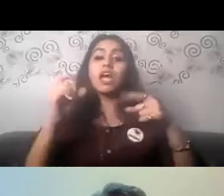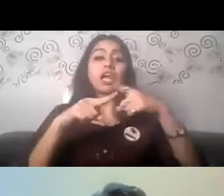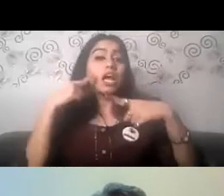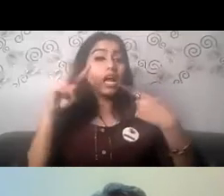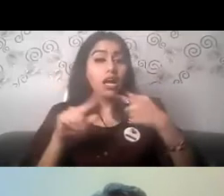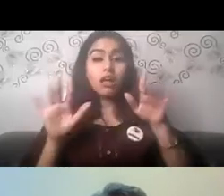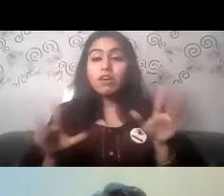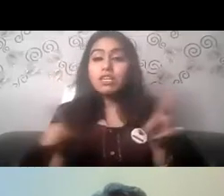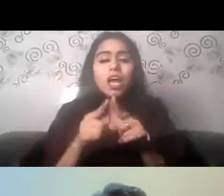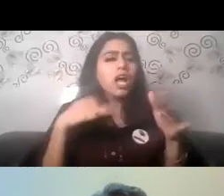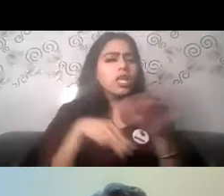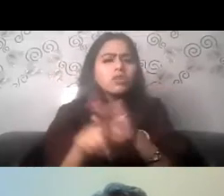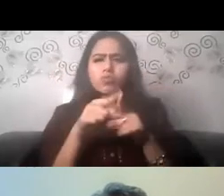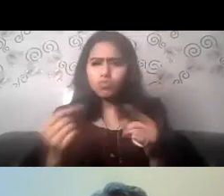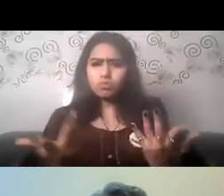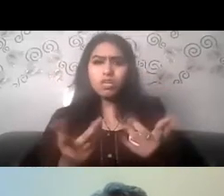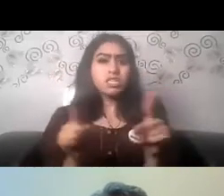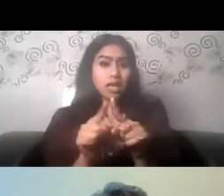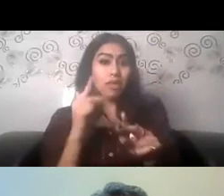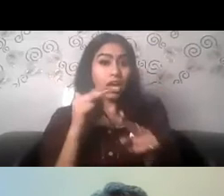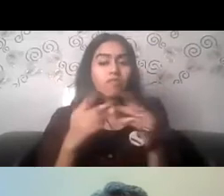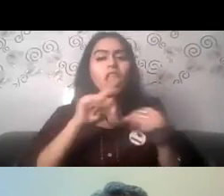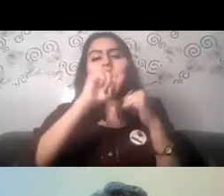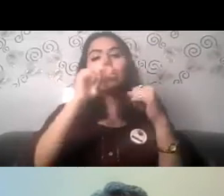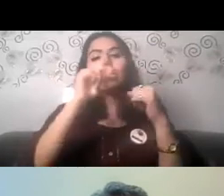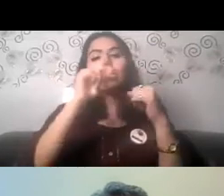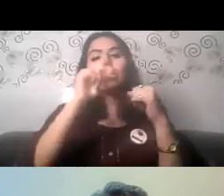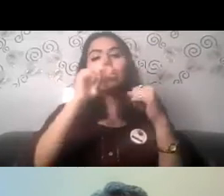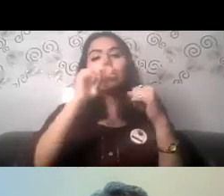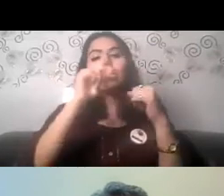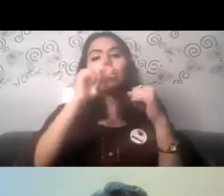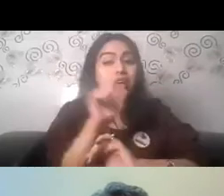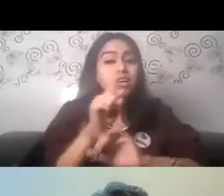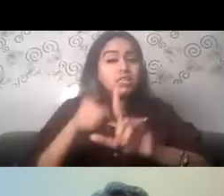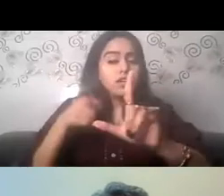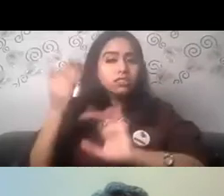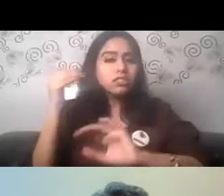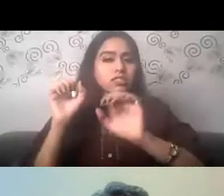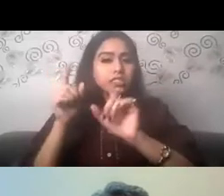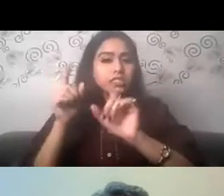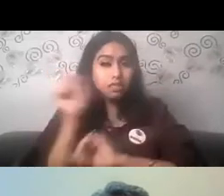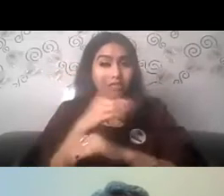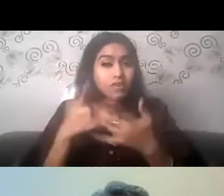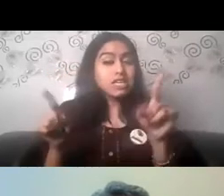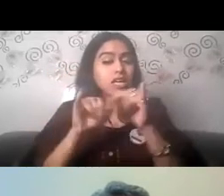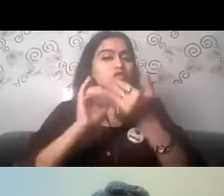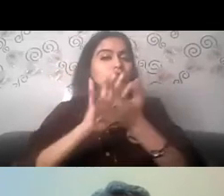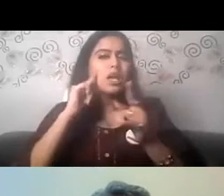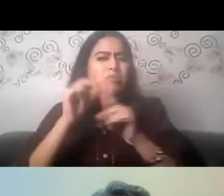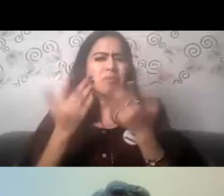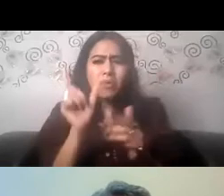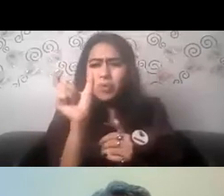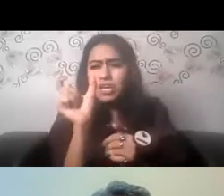than a reactive way. And our emphasis over the last months and years has been shift left. I'm sure you've heard that